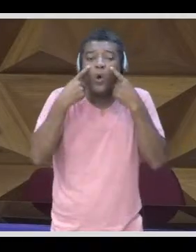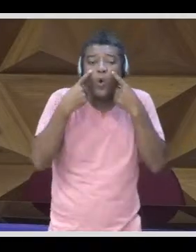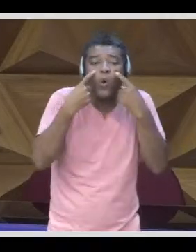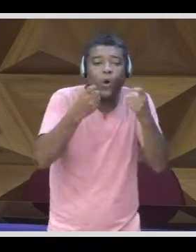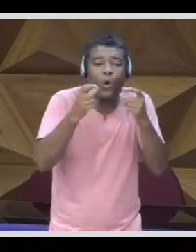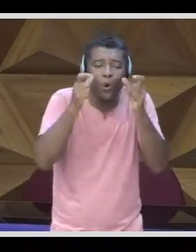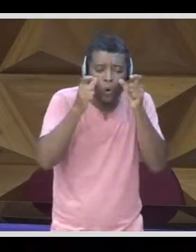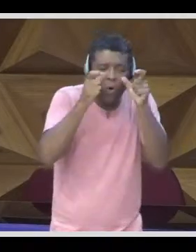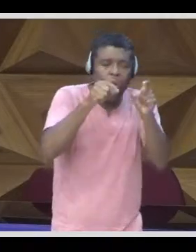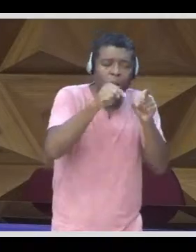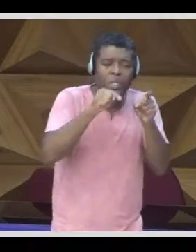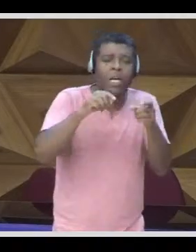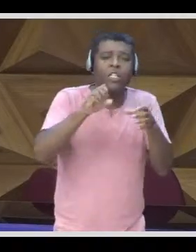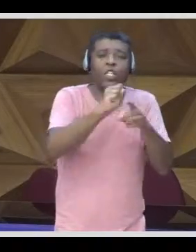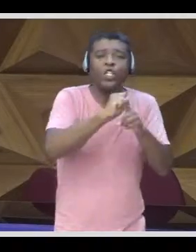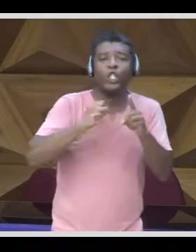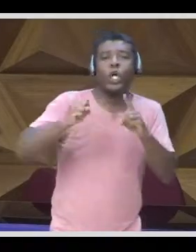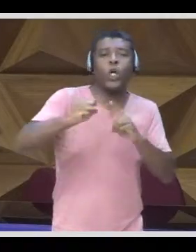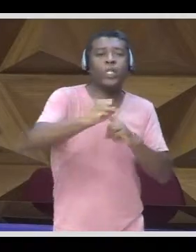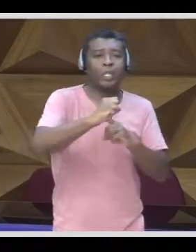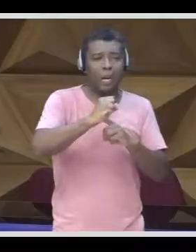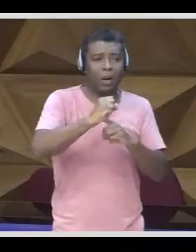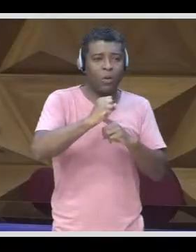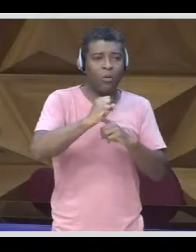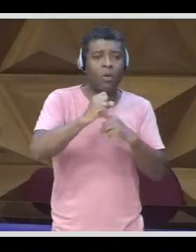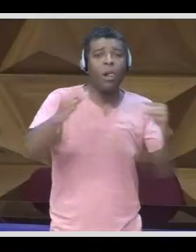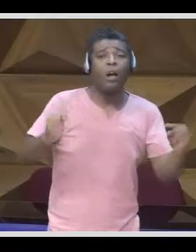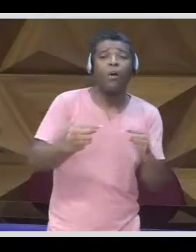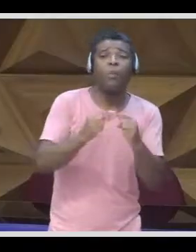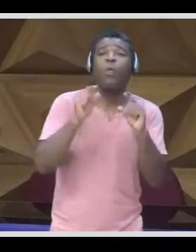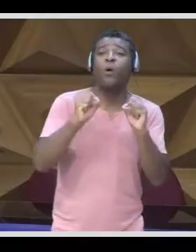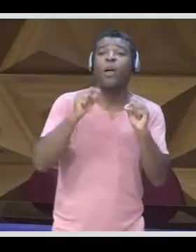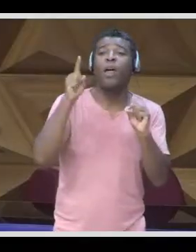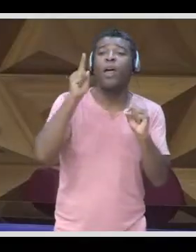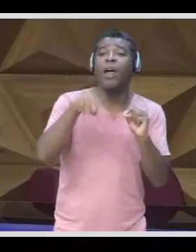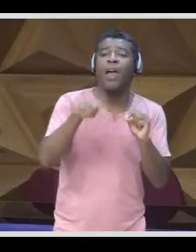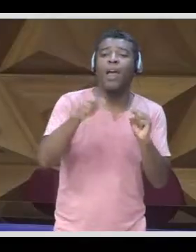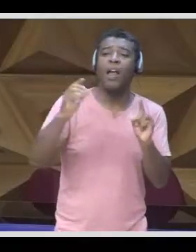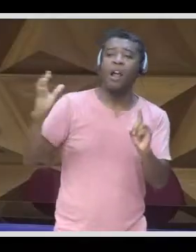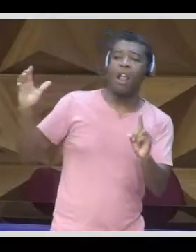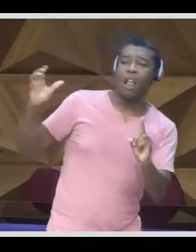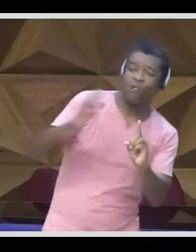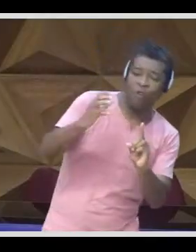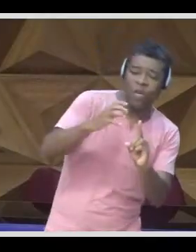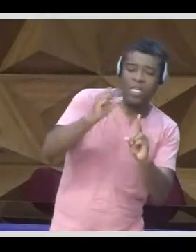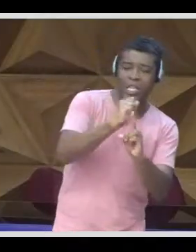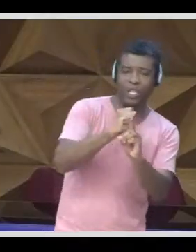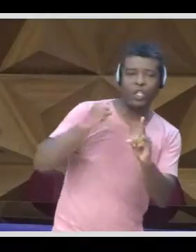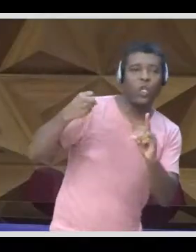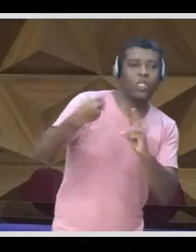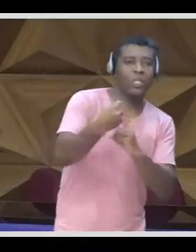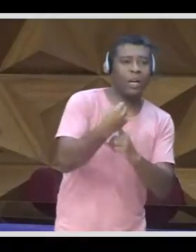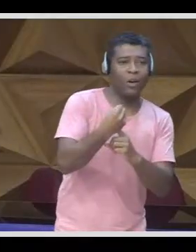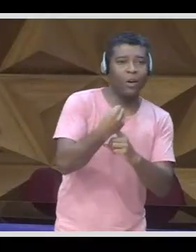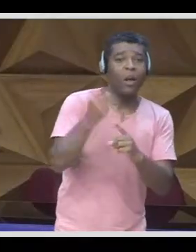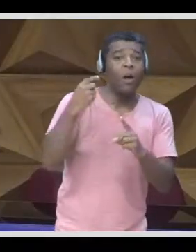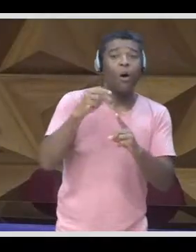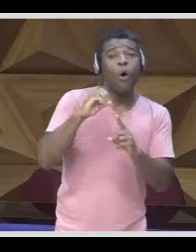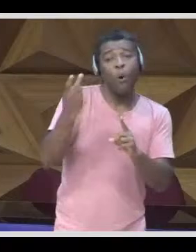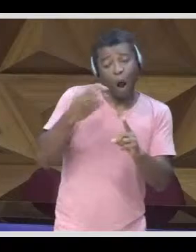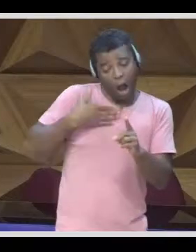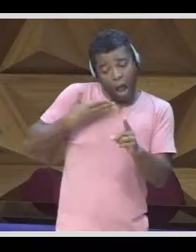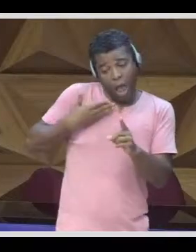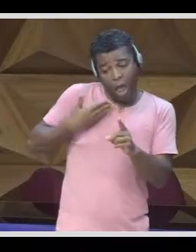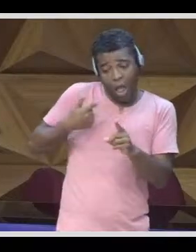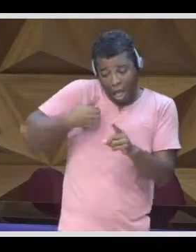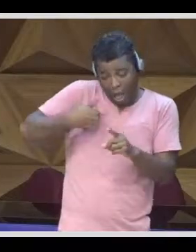relates to social influence, but it's different. Social influence is like you exert influence on someone. Social curiosity is you